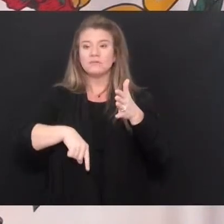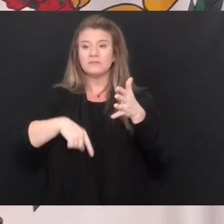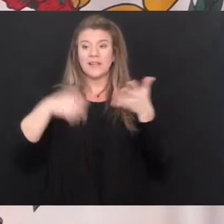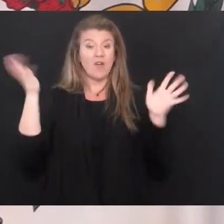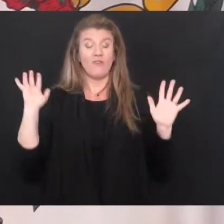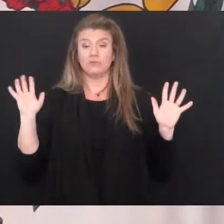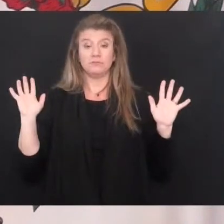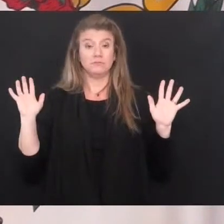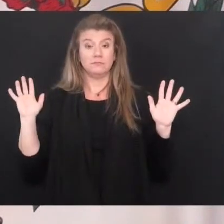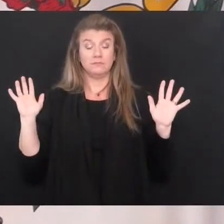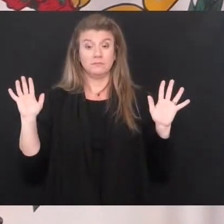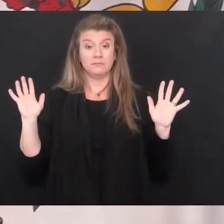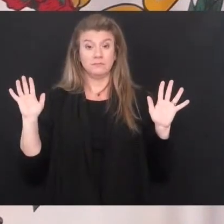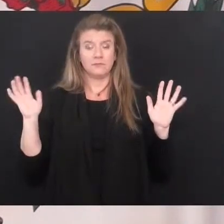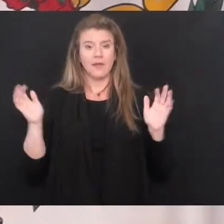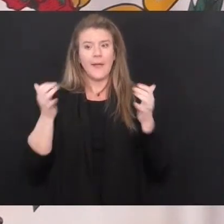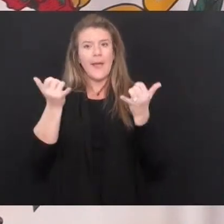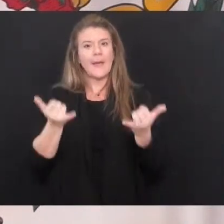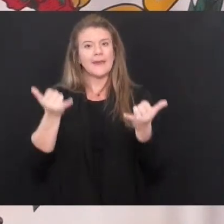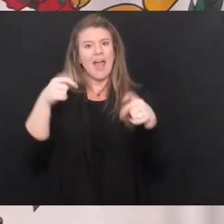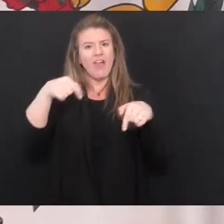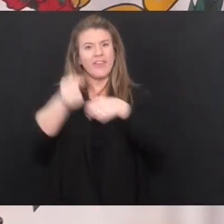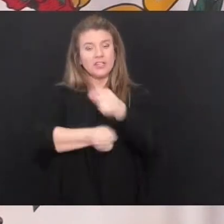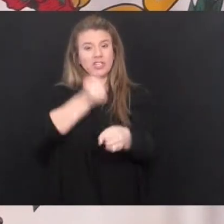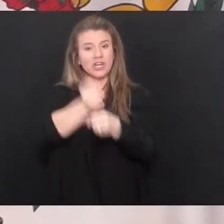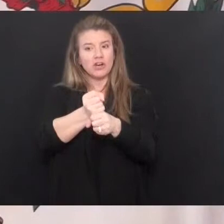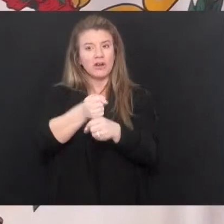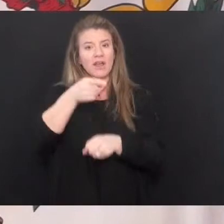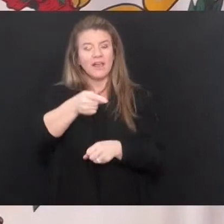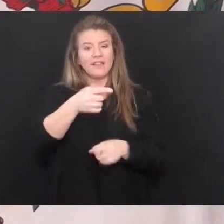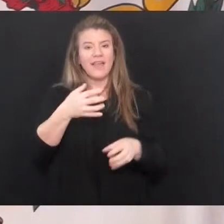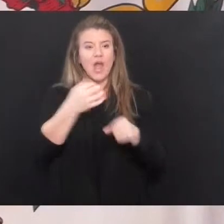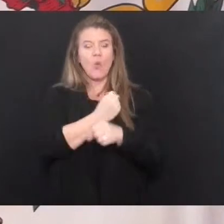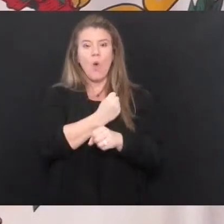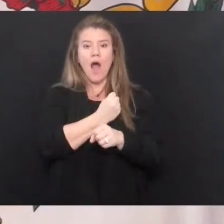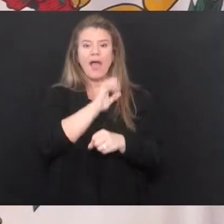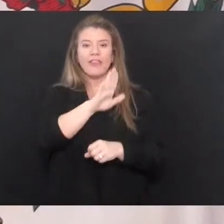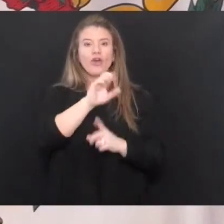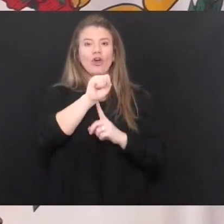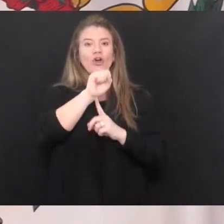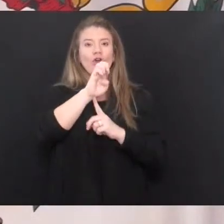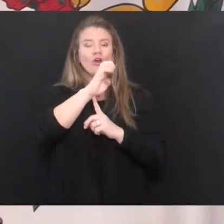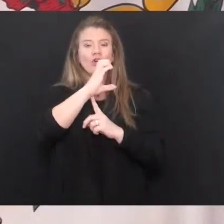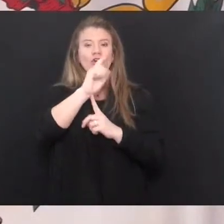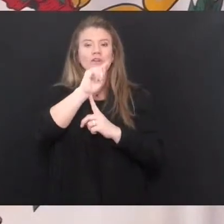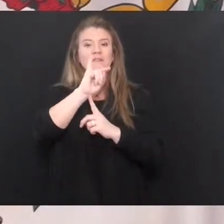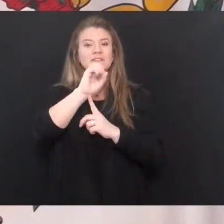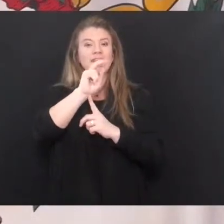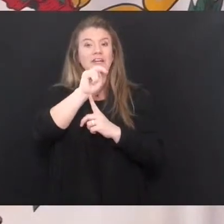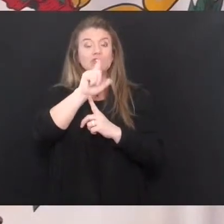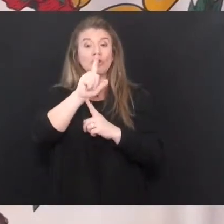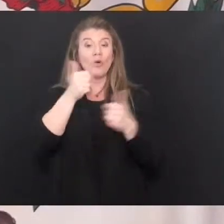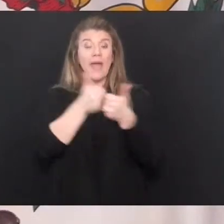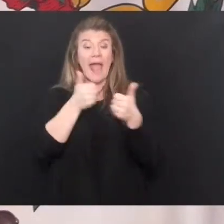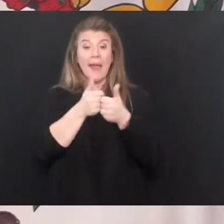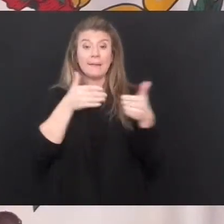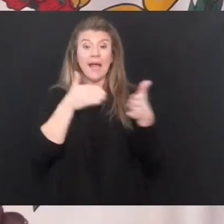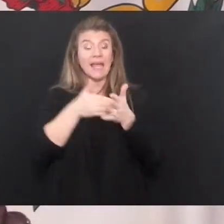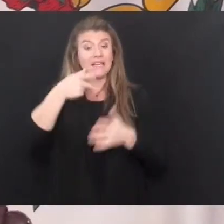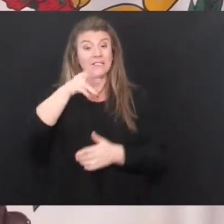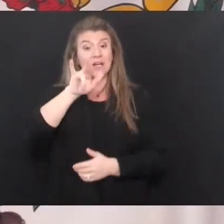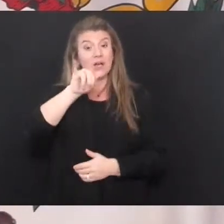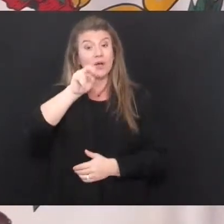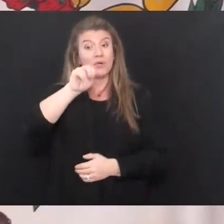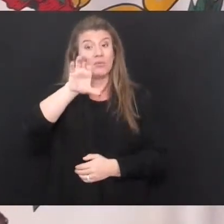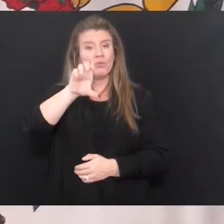over. And now this year they just won a nice sectional game the other night against Princeton, a really nice team. And